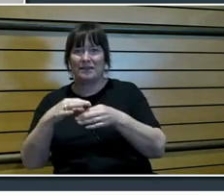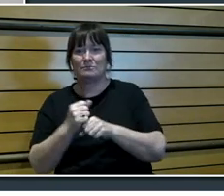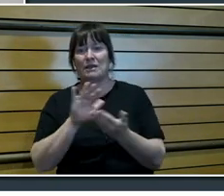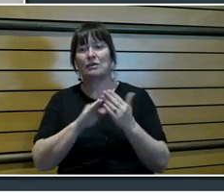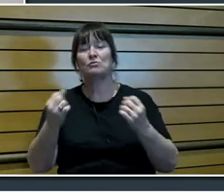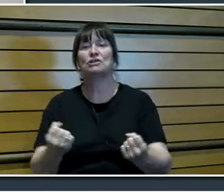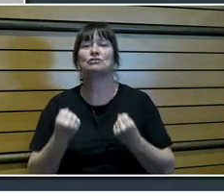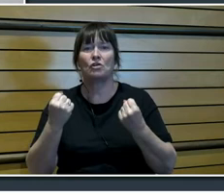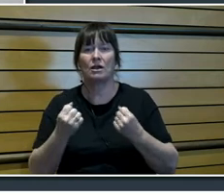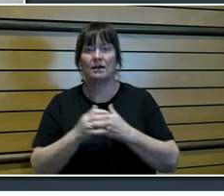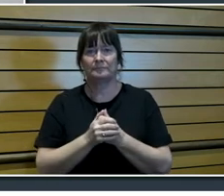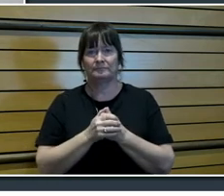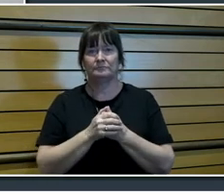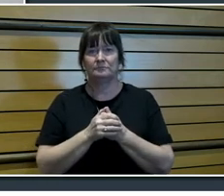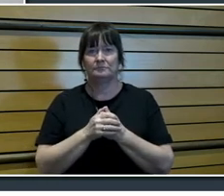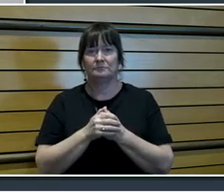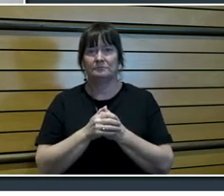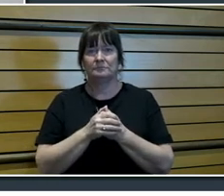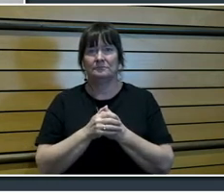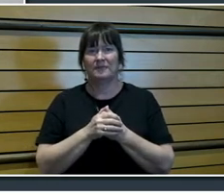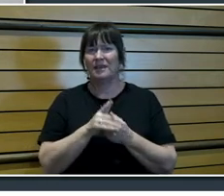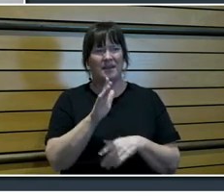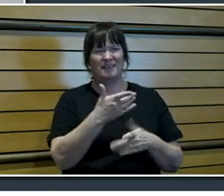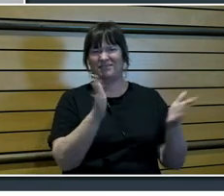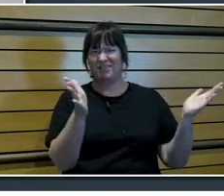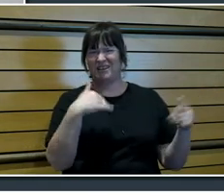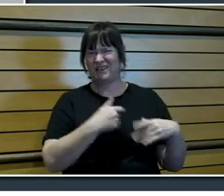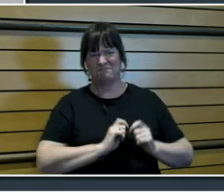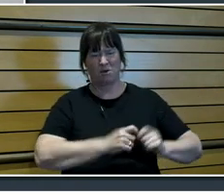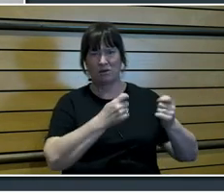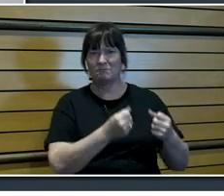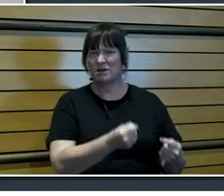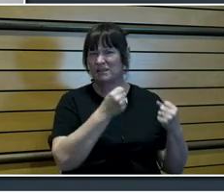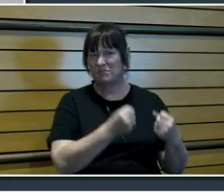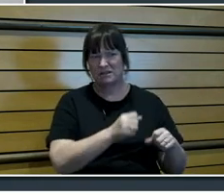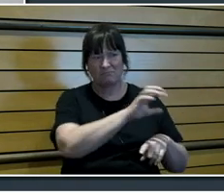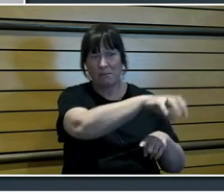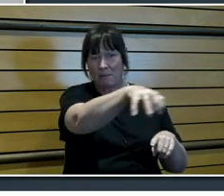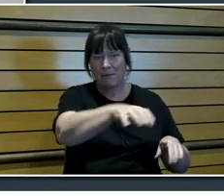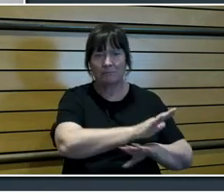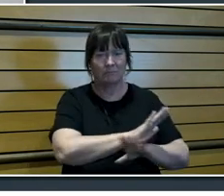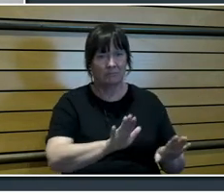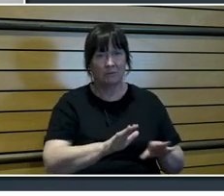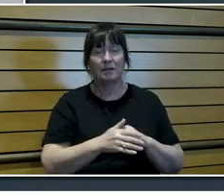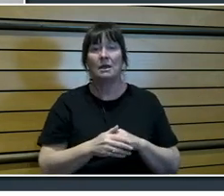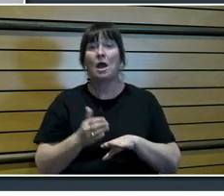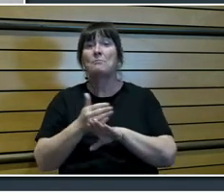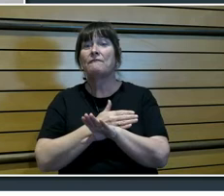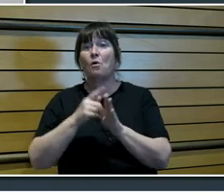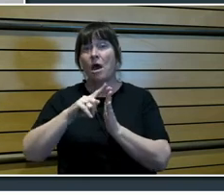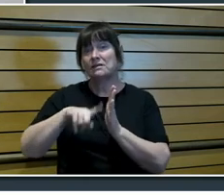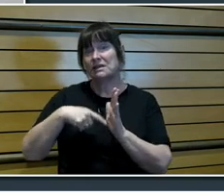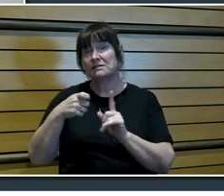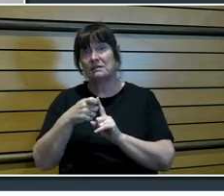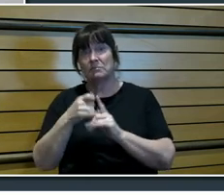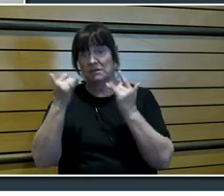communities and not building more expensive prisons. As a former JP, the Napier